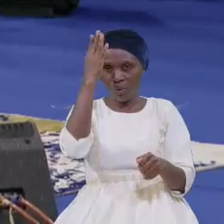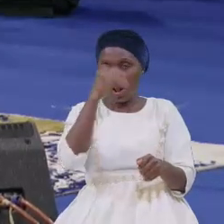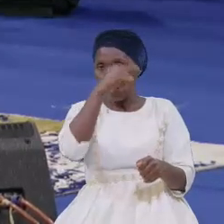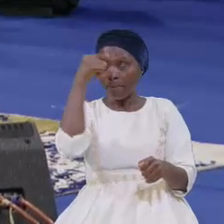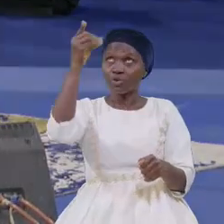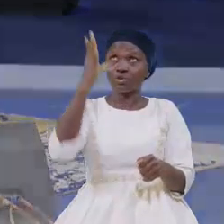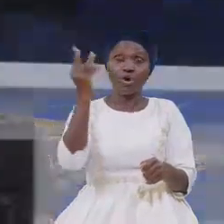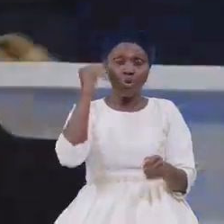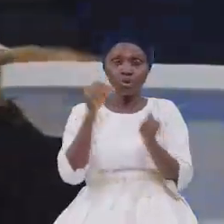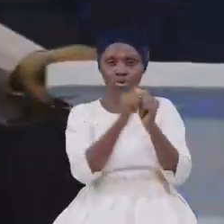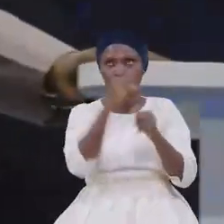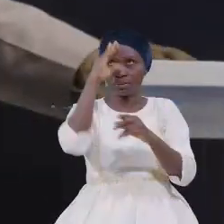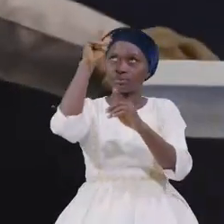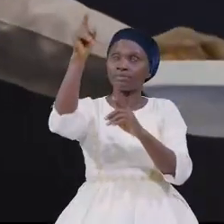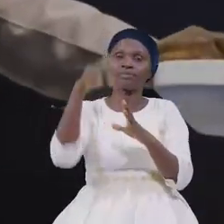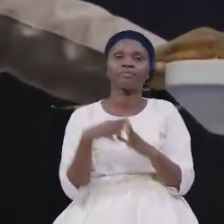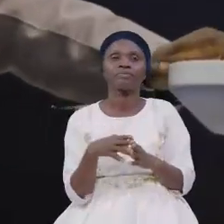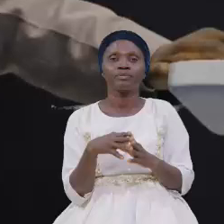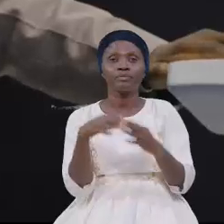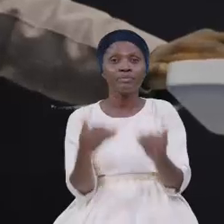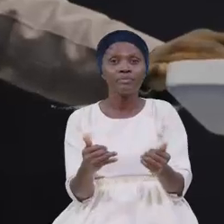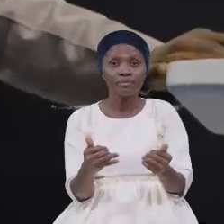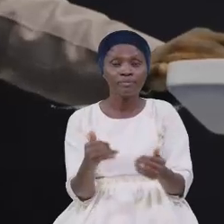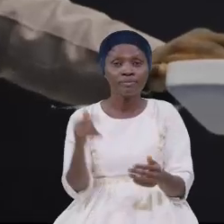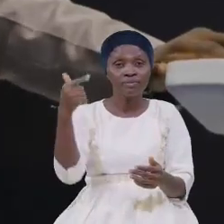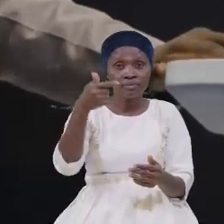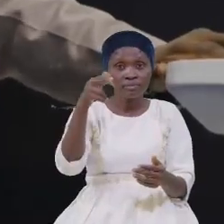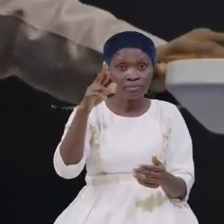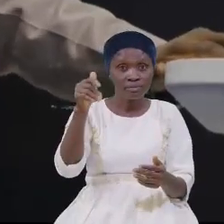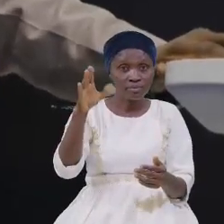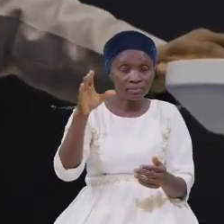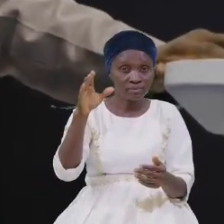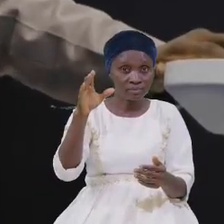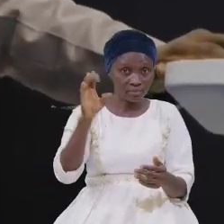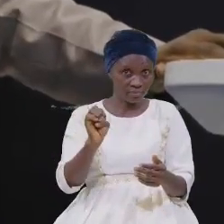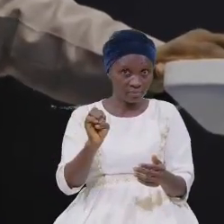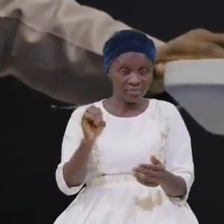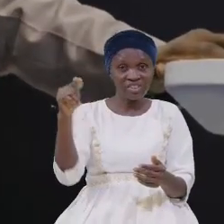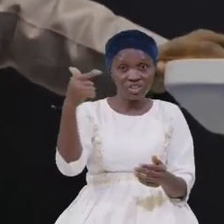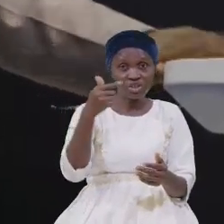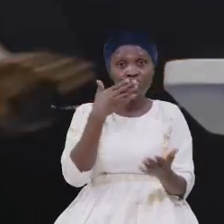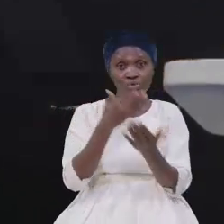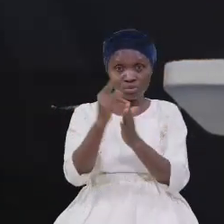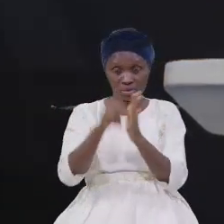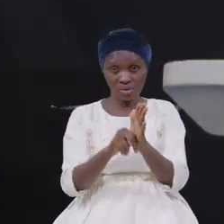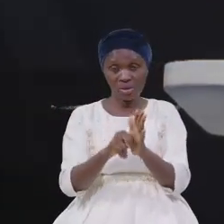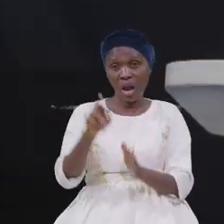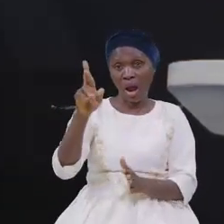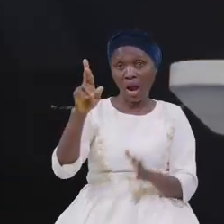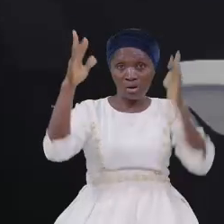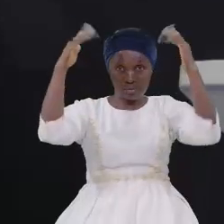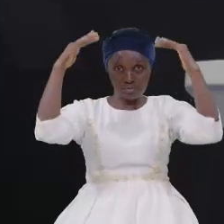Now, grace, G, that's goodness. R, that's the reign